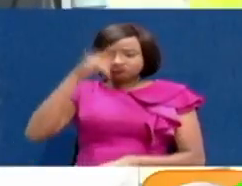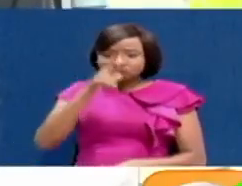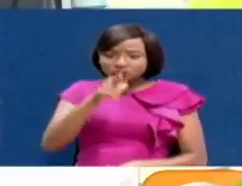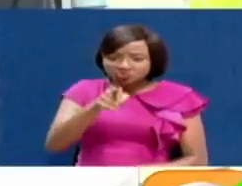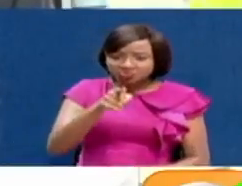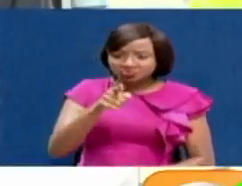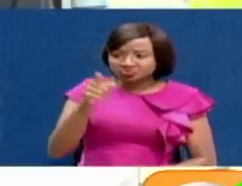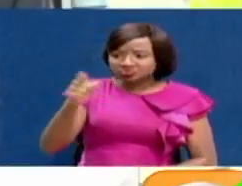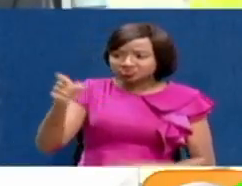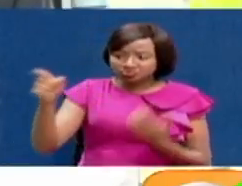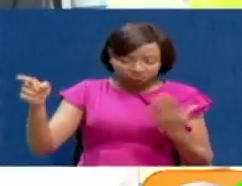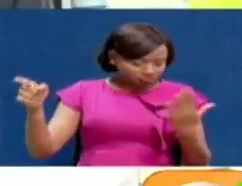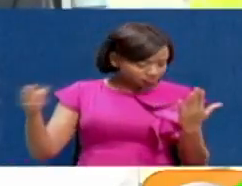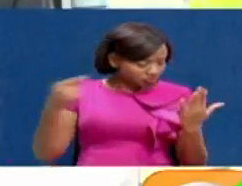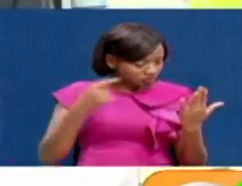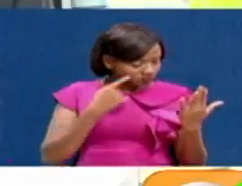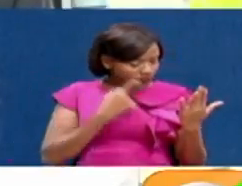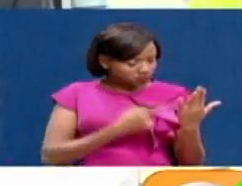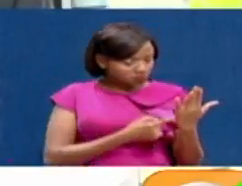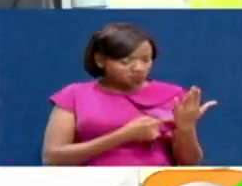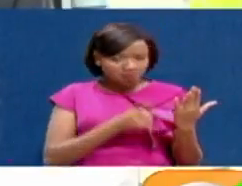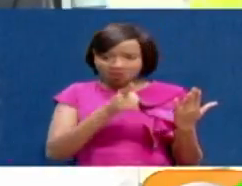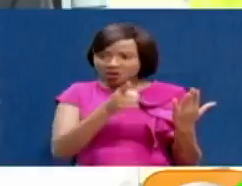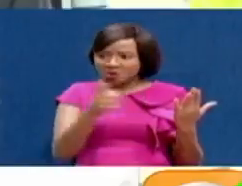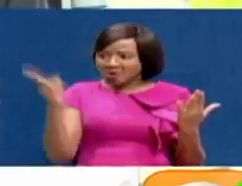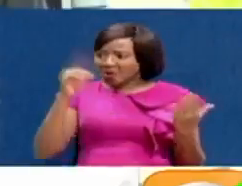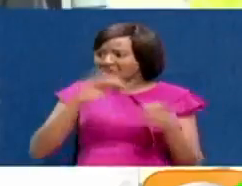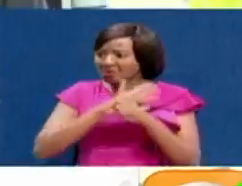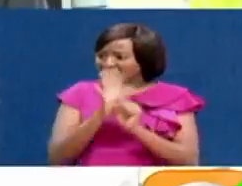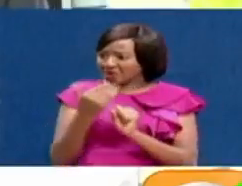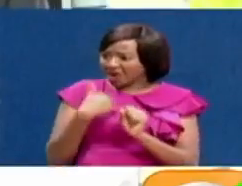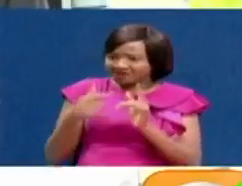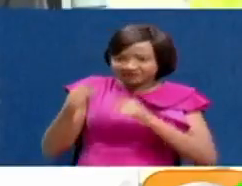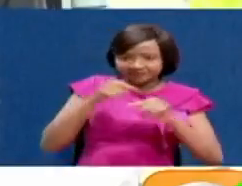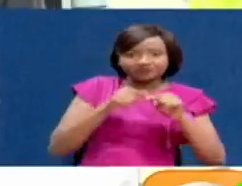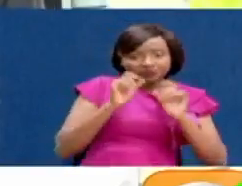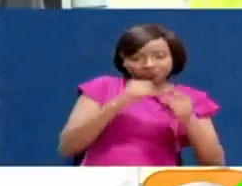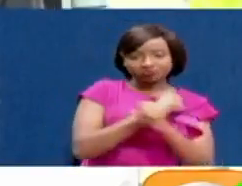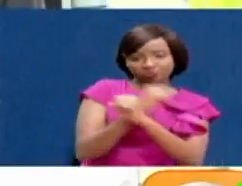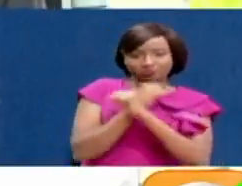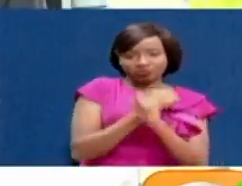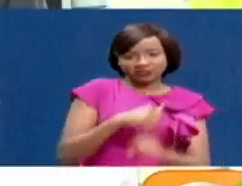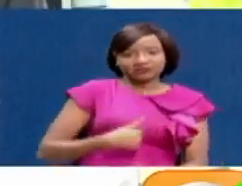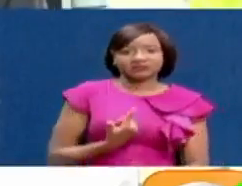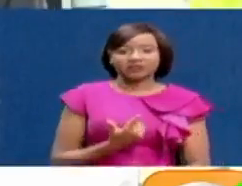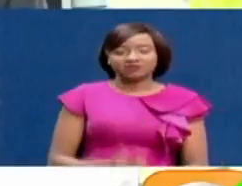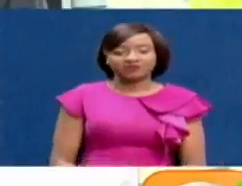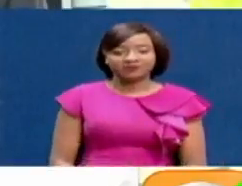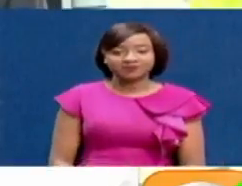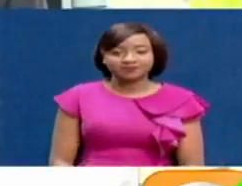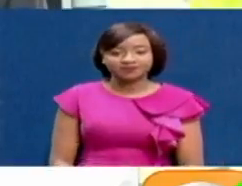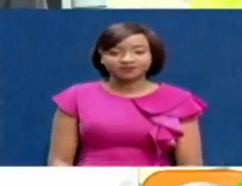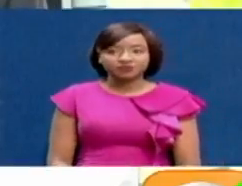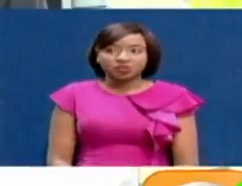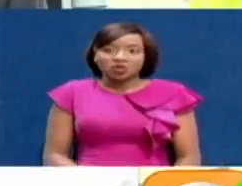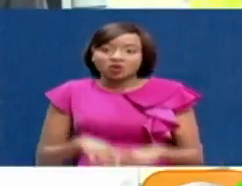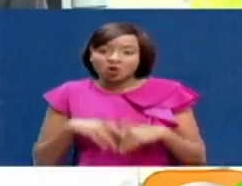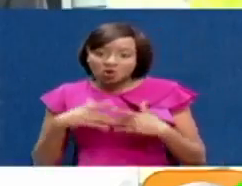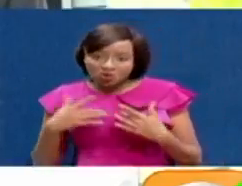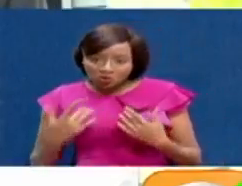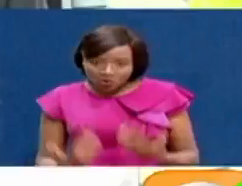in close proximity with somebody who has COVID-19. Or the other uses would